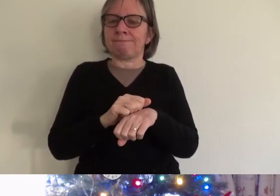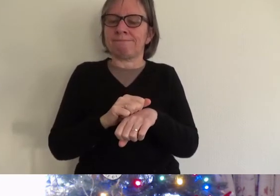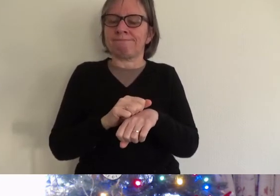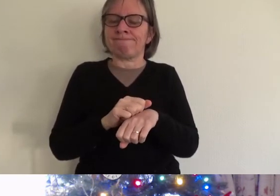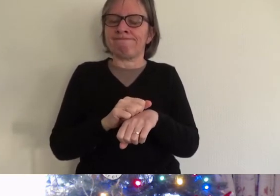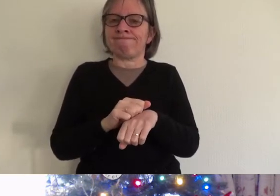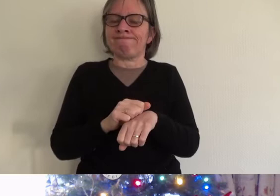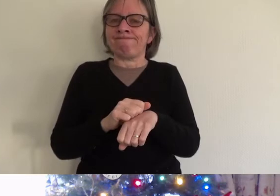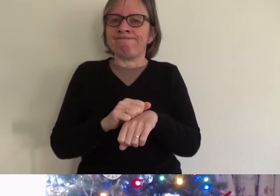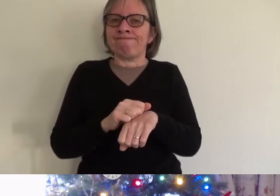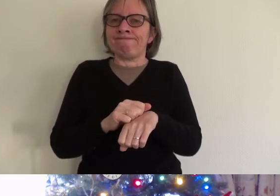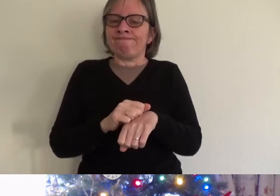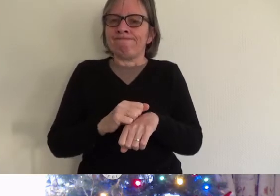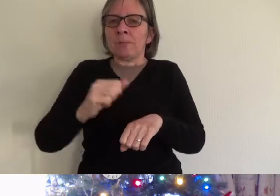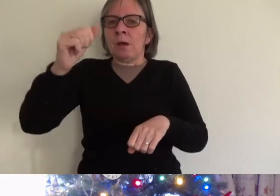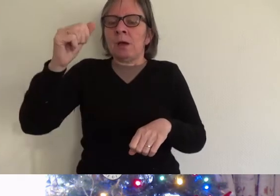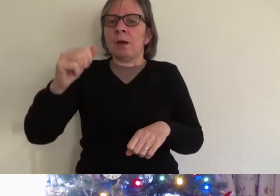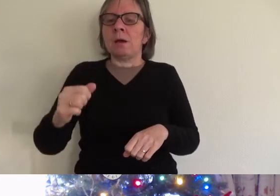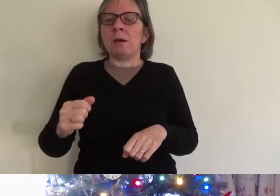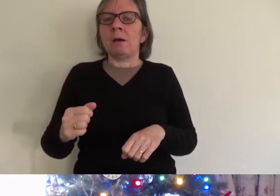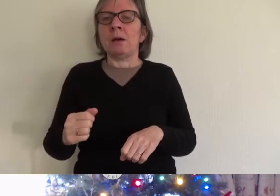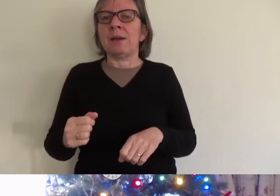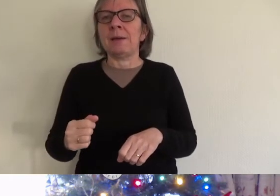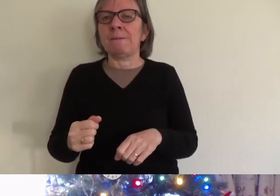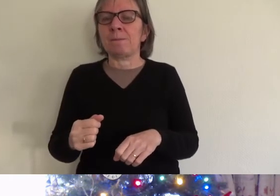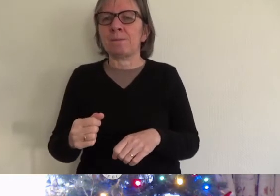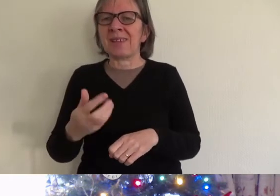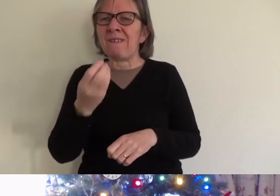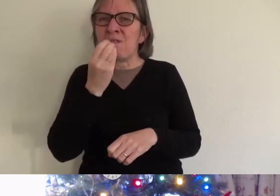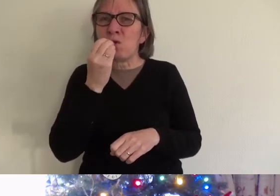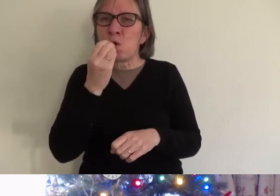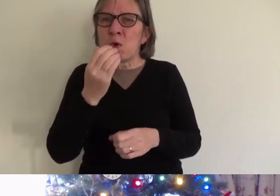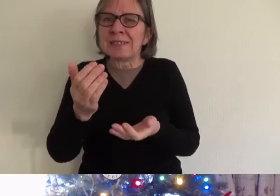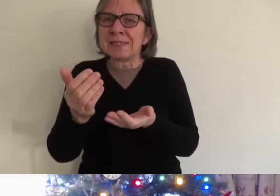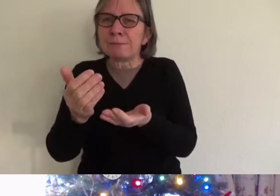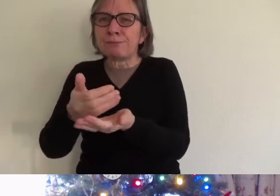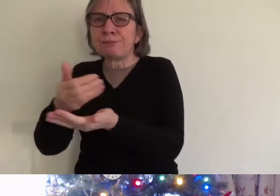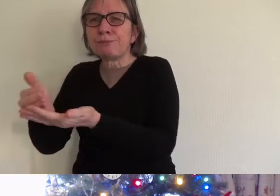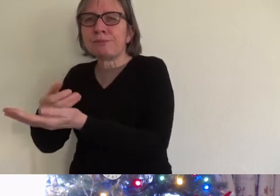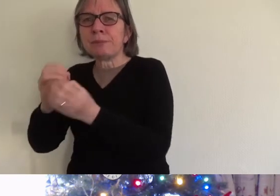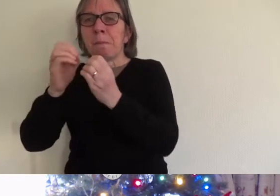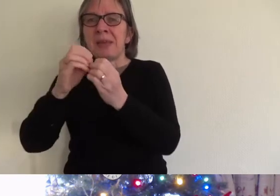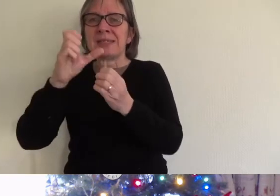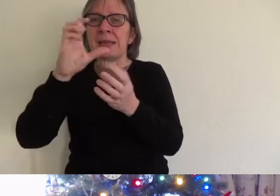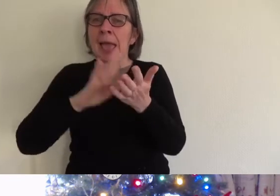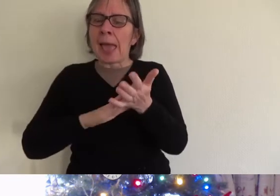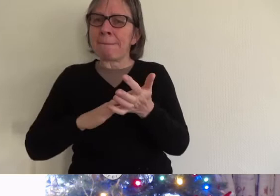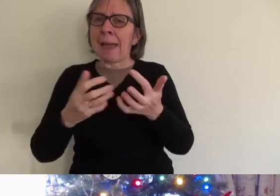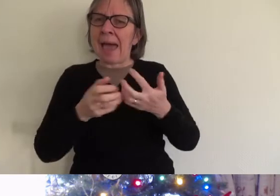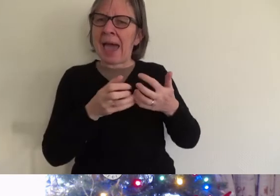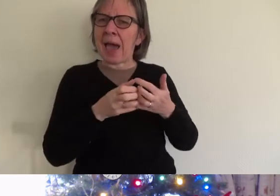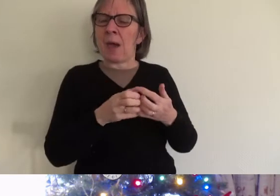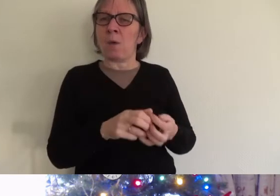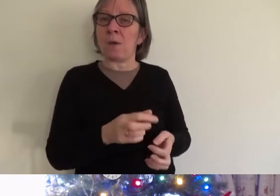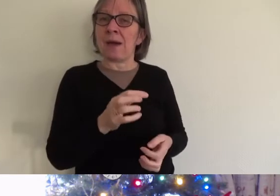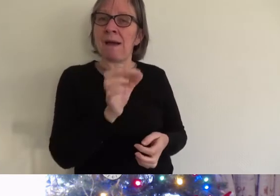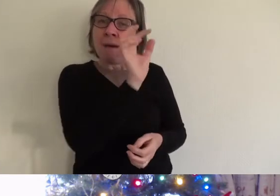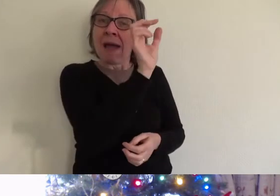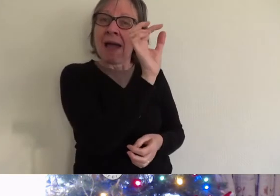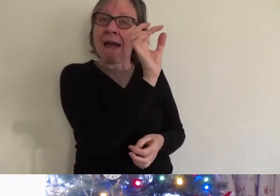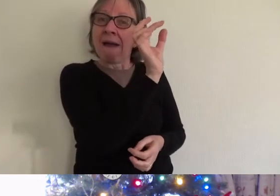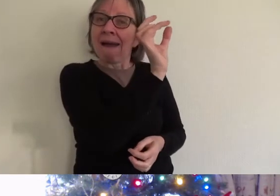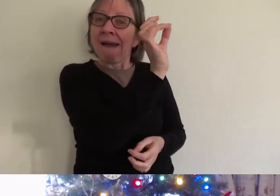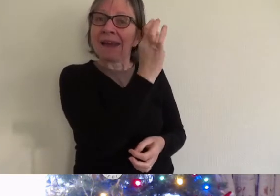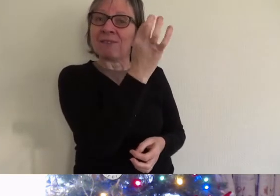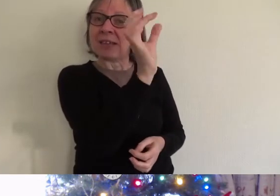were collecting the reverse Advent calendars, some of us were, for Birmingham City Mission. If you've got one of those that you want